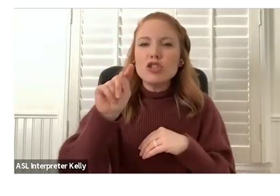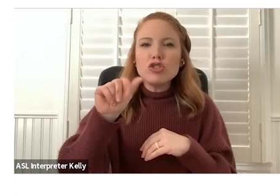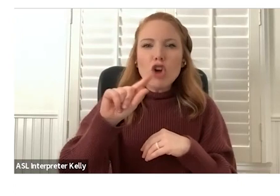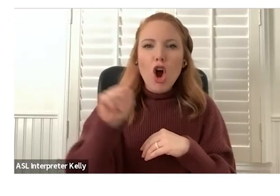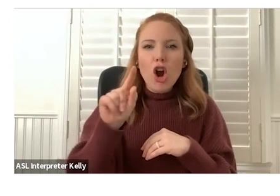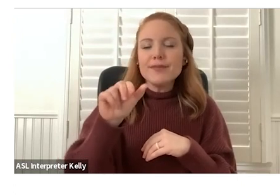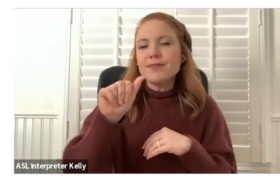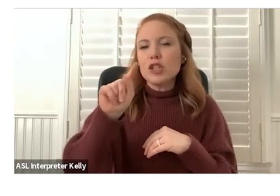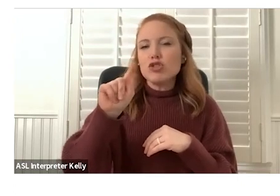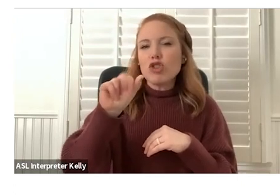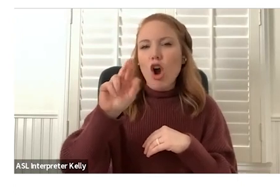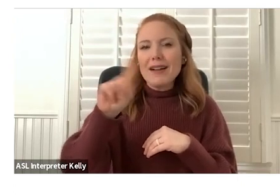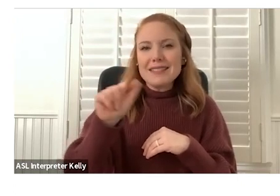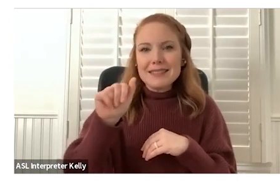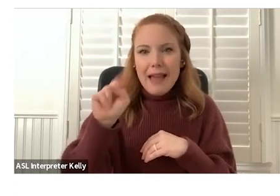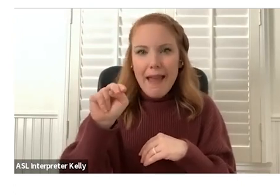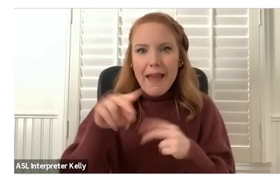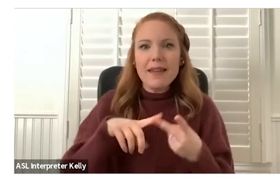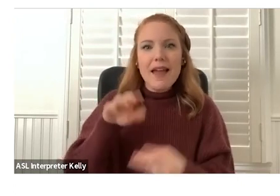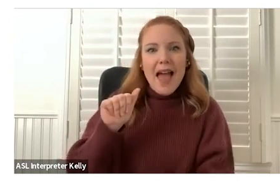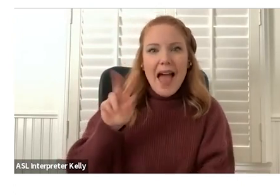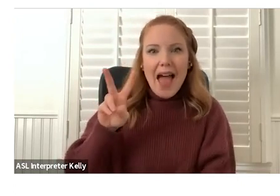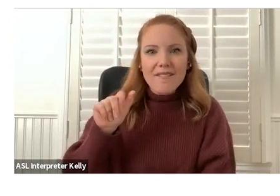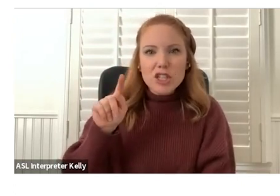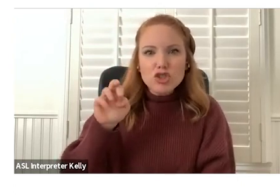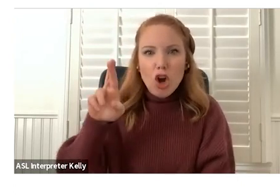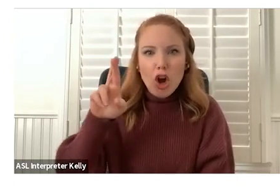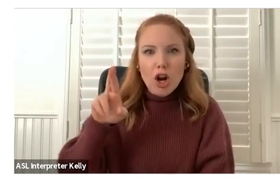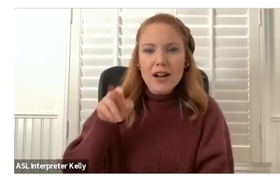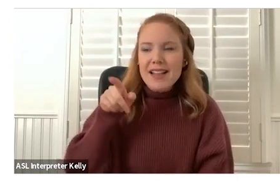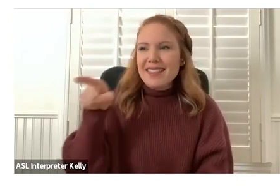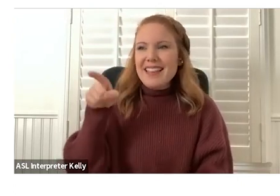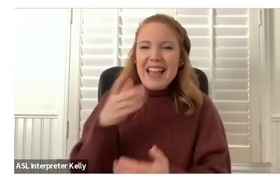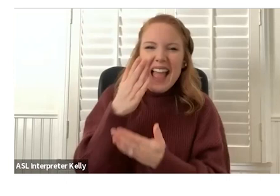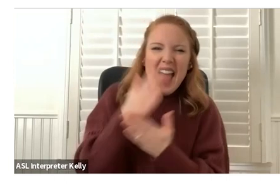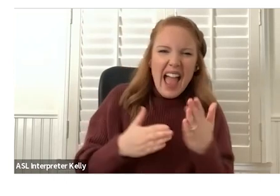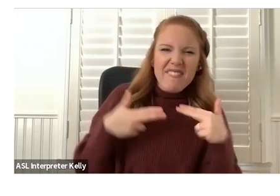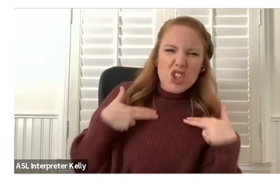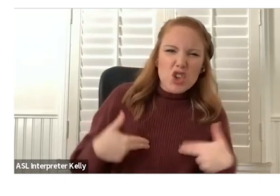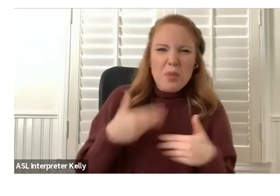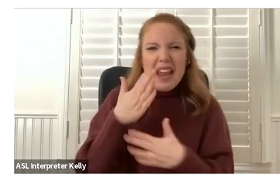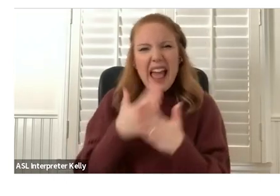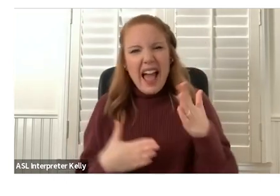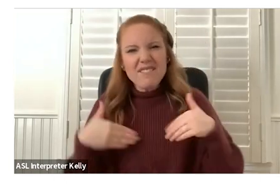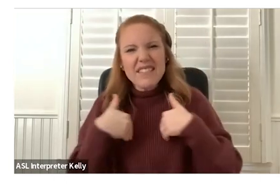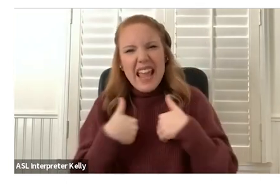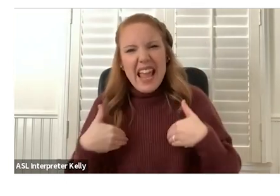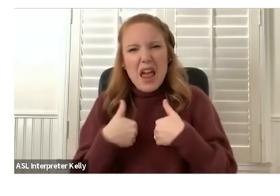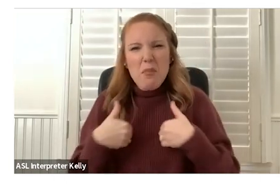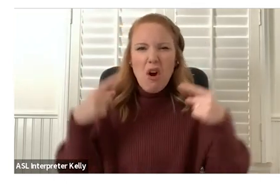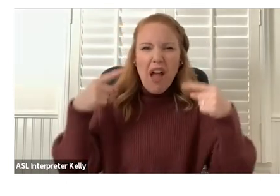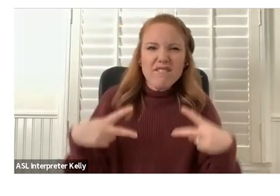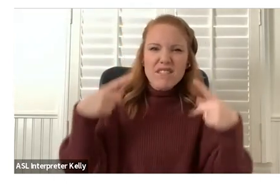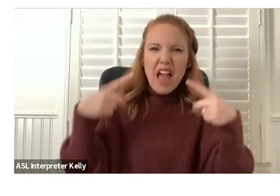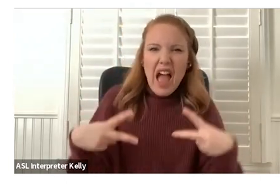the lustfulness of industrialized society and sedentary society and cities. But on the other